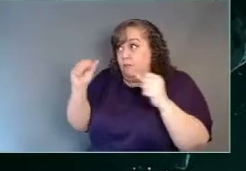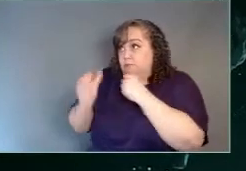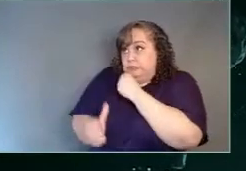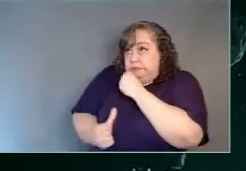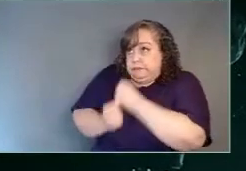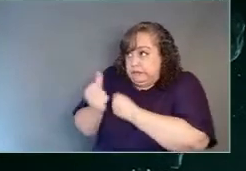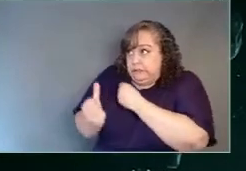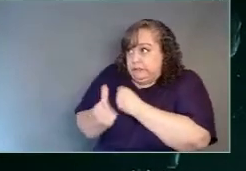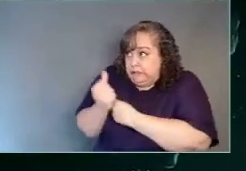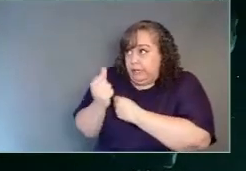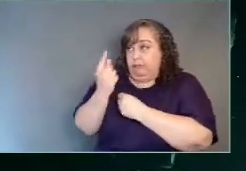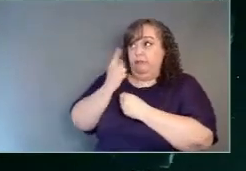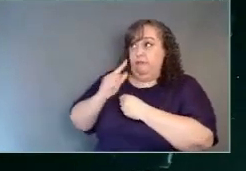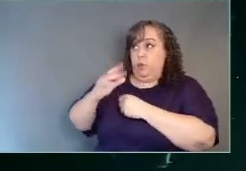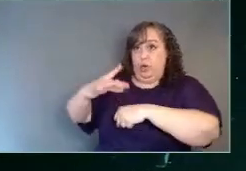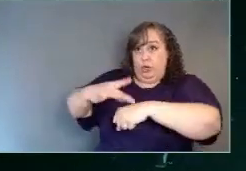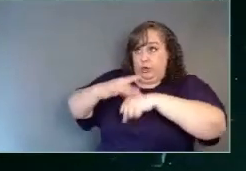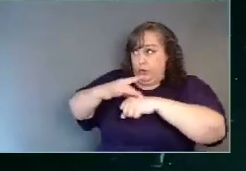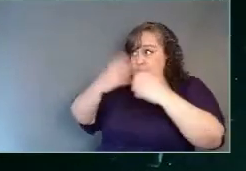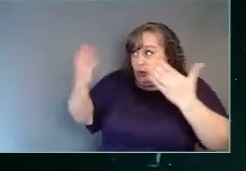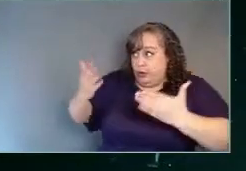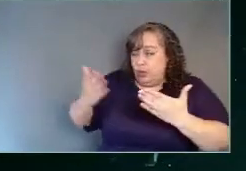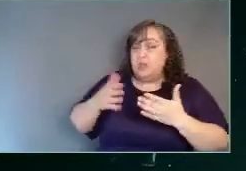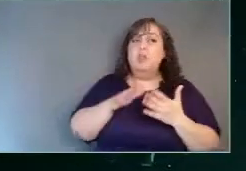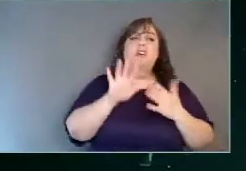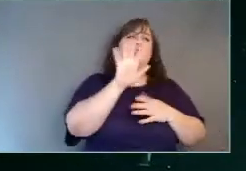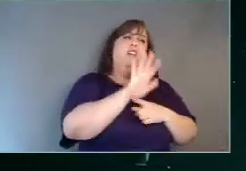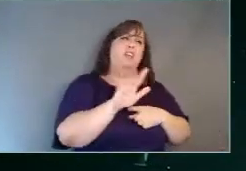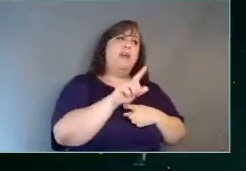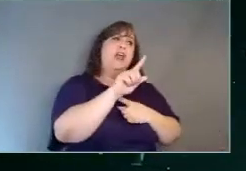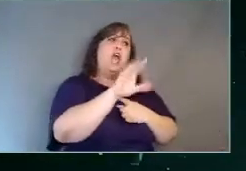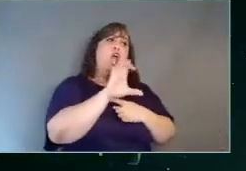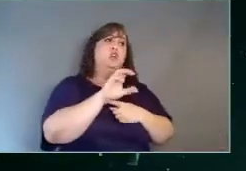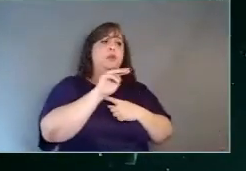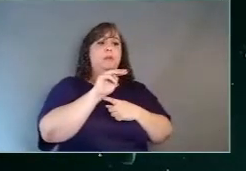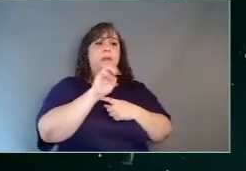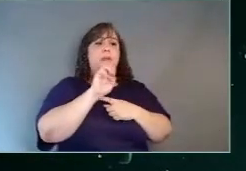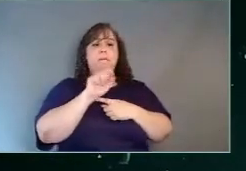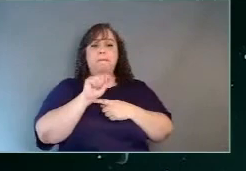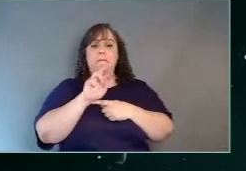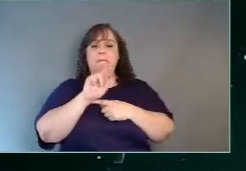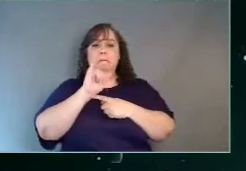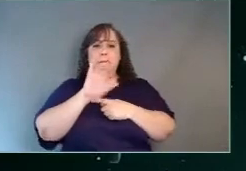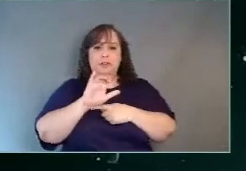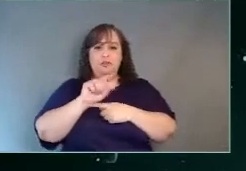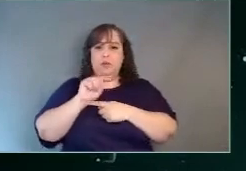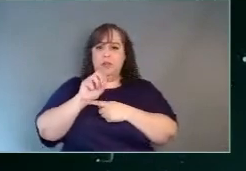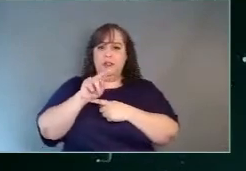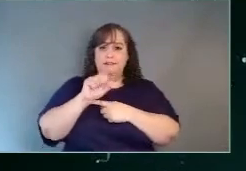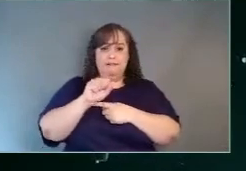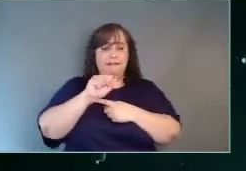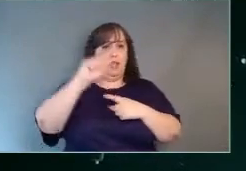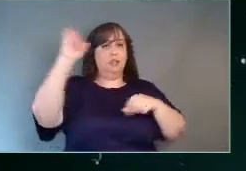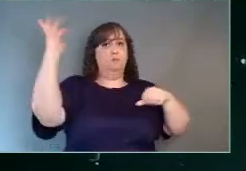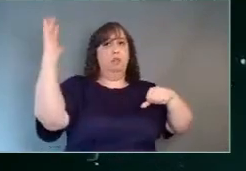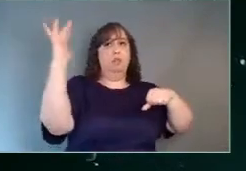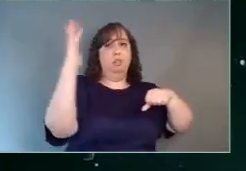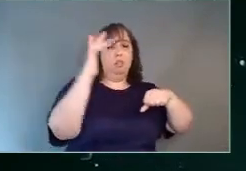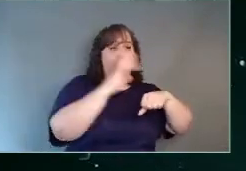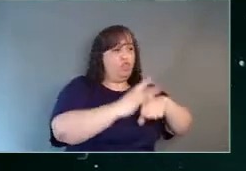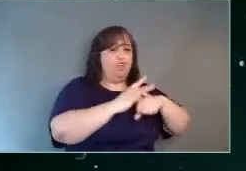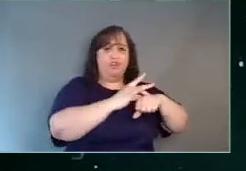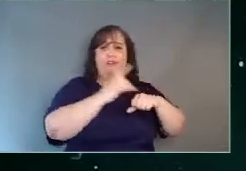Well, about 100 tons of extraterrestrial material falls on the Earth every day, mostly as harmless dust and